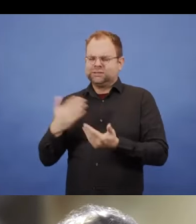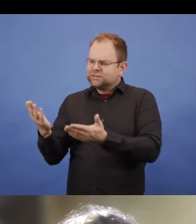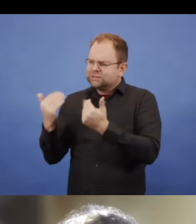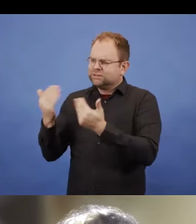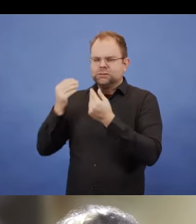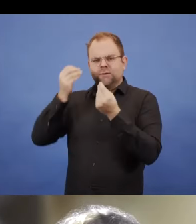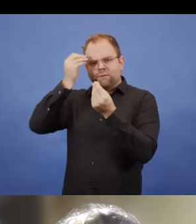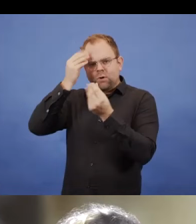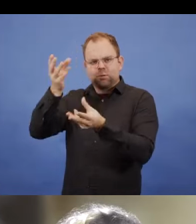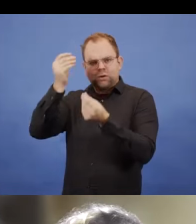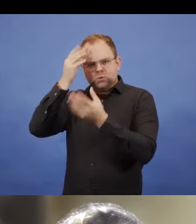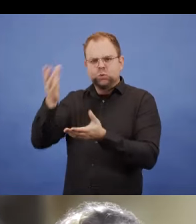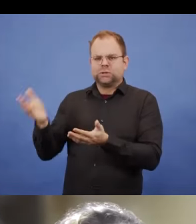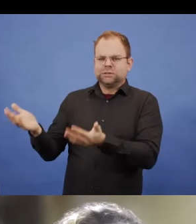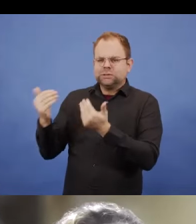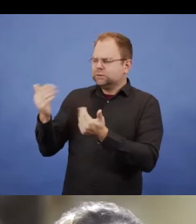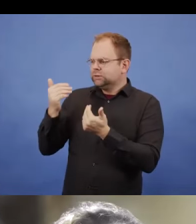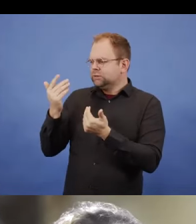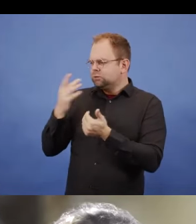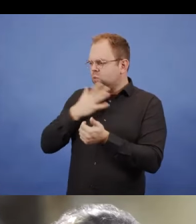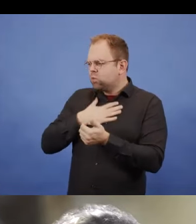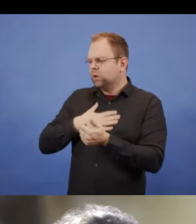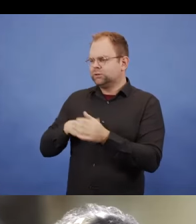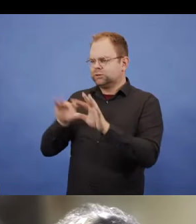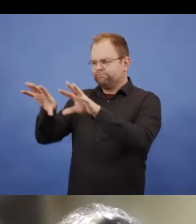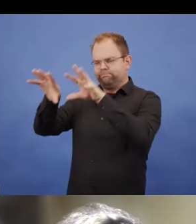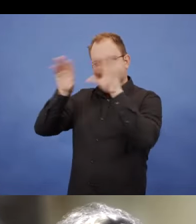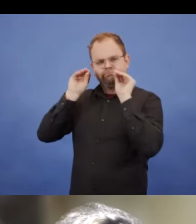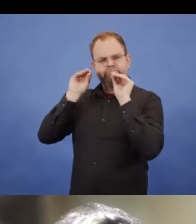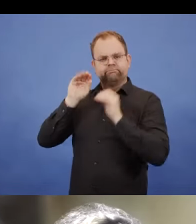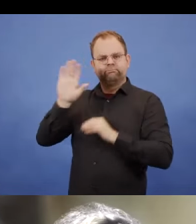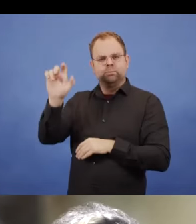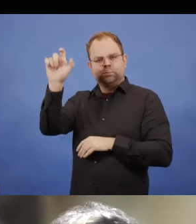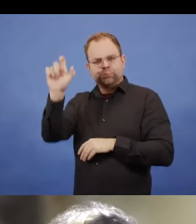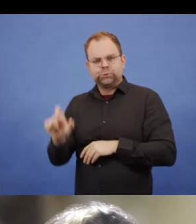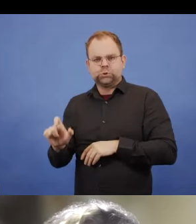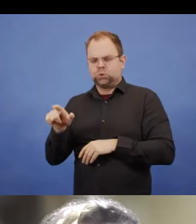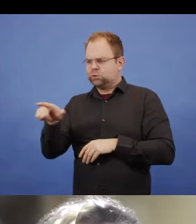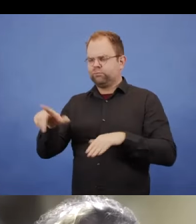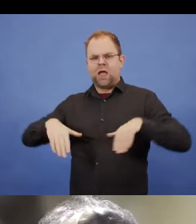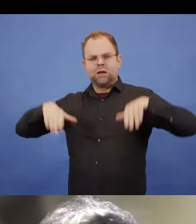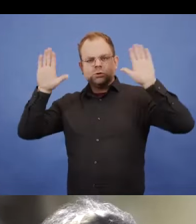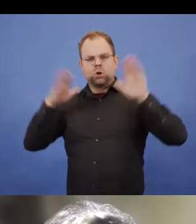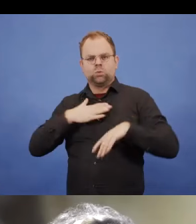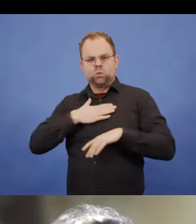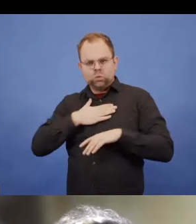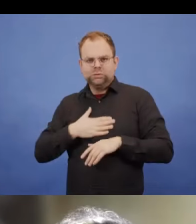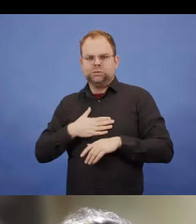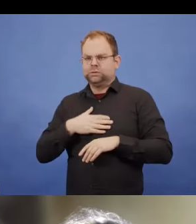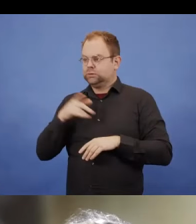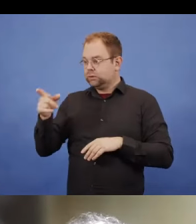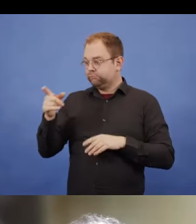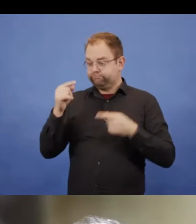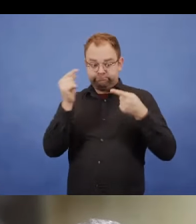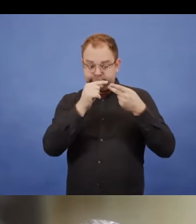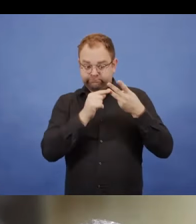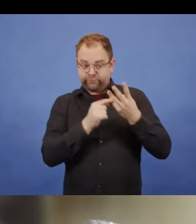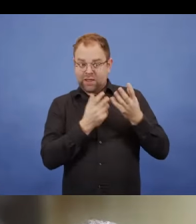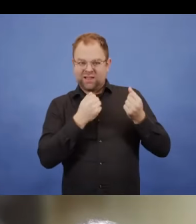described. You will notice that there is a heavy component on the oral procedure. So